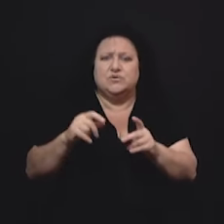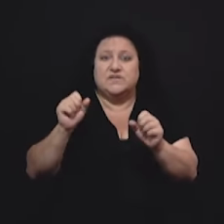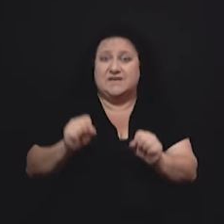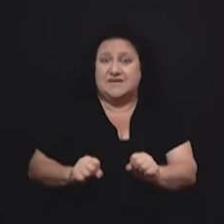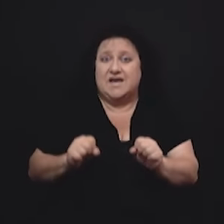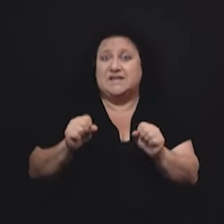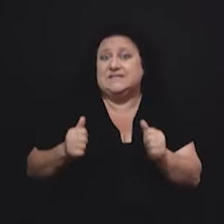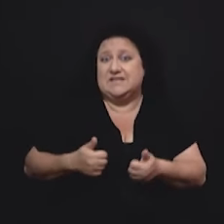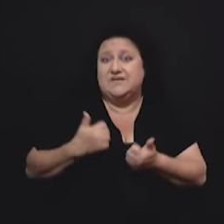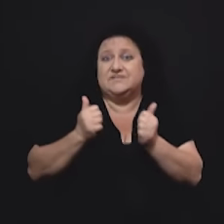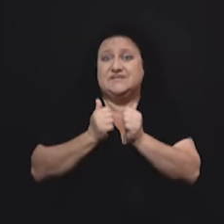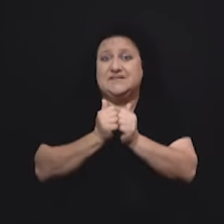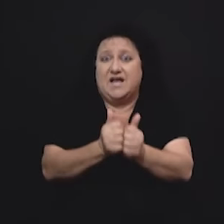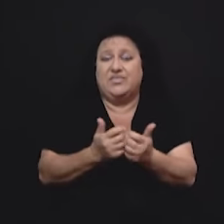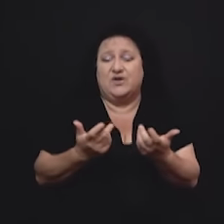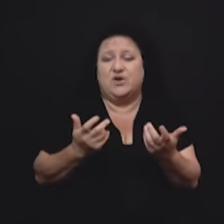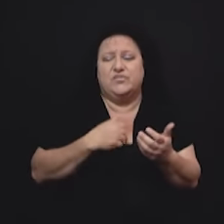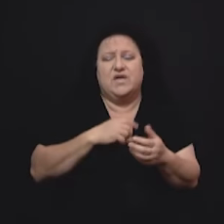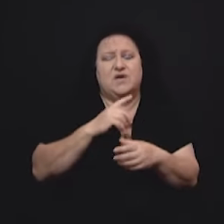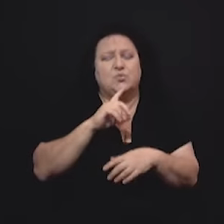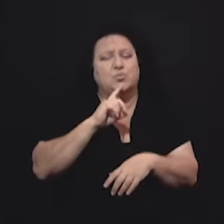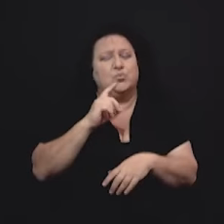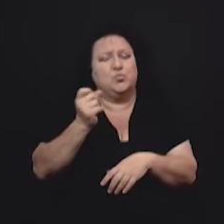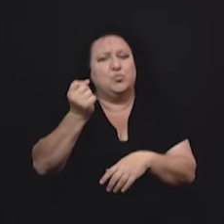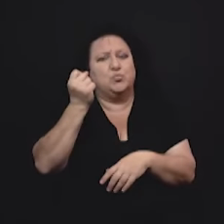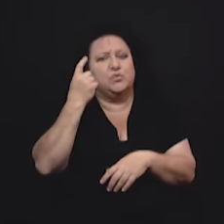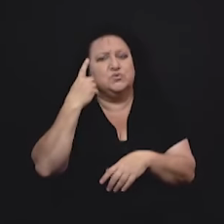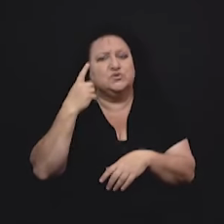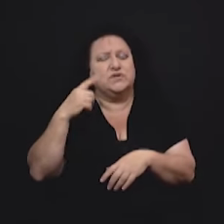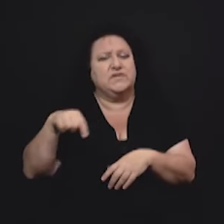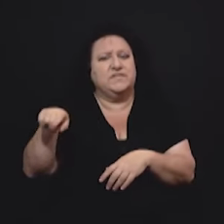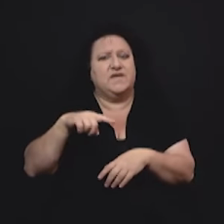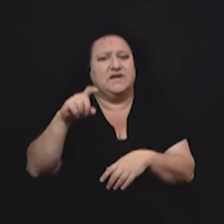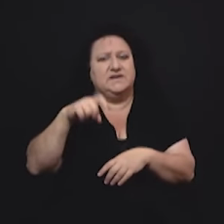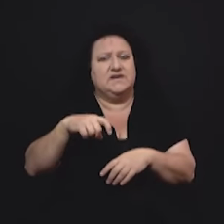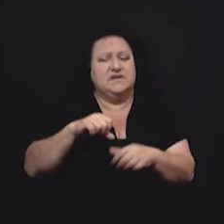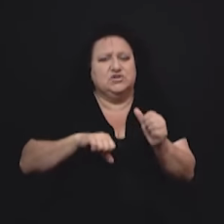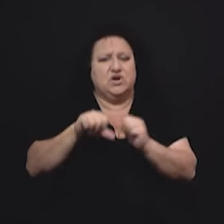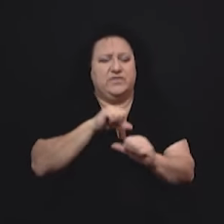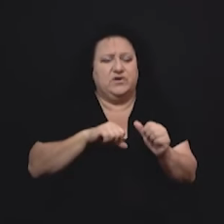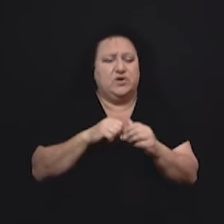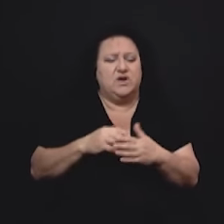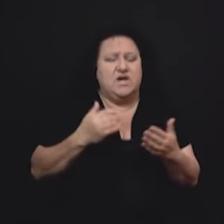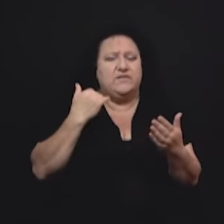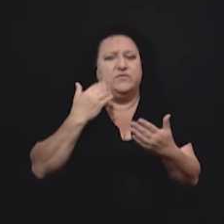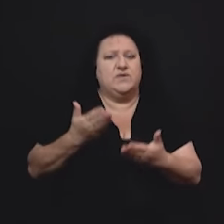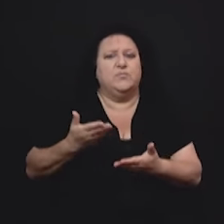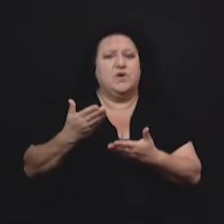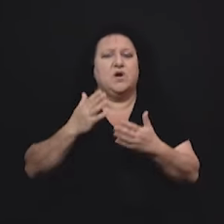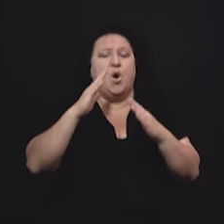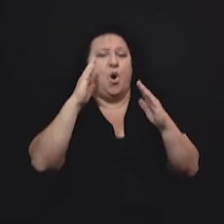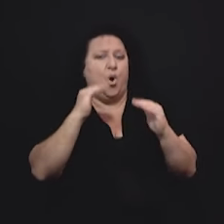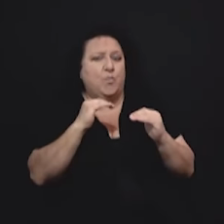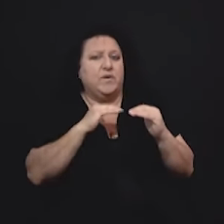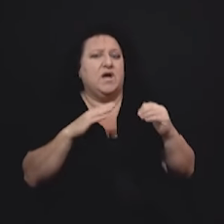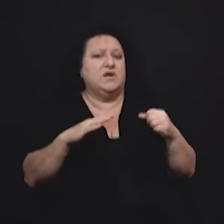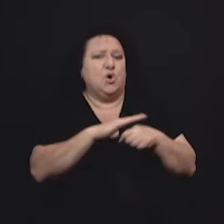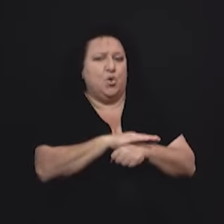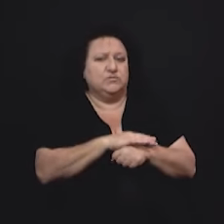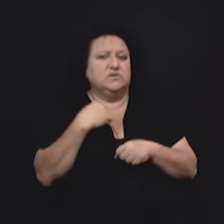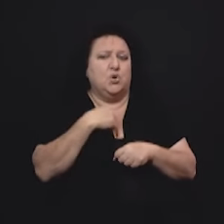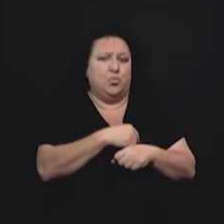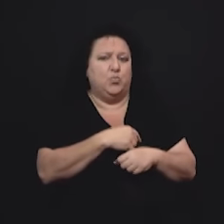needed each other. And the last point is, if we are people on mission to bring hope and wholeness through Christ, we will produce fruit. We